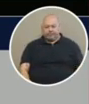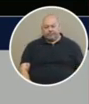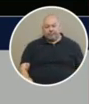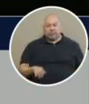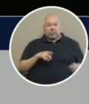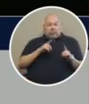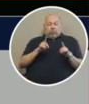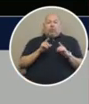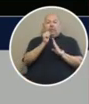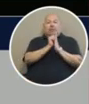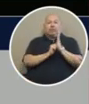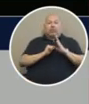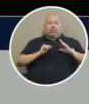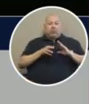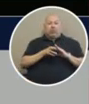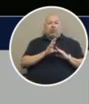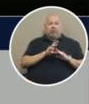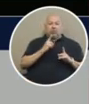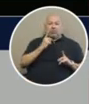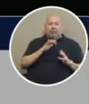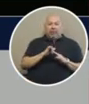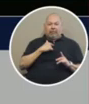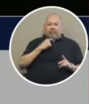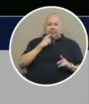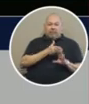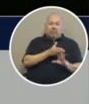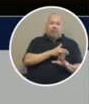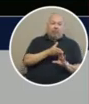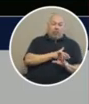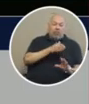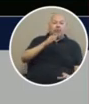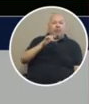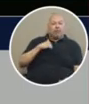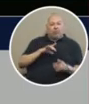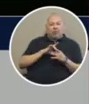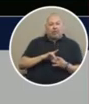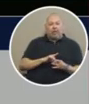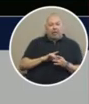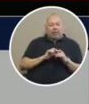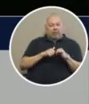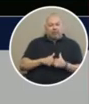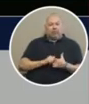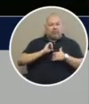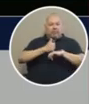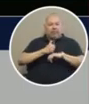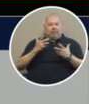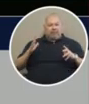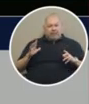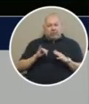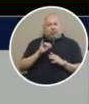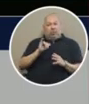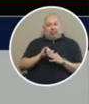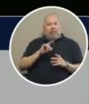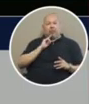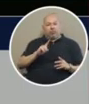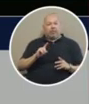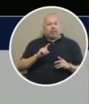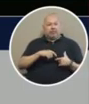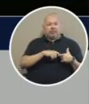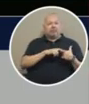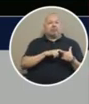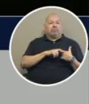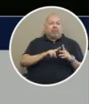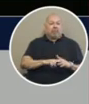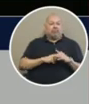During the agenda review, there's an item that I mentioned related to the ordinance that we put in place. And so this item is to suspend